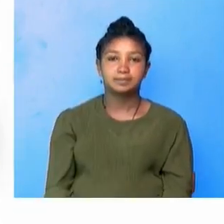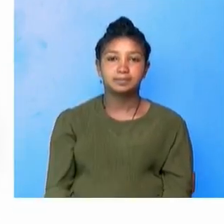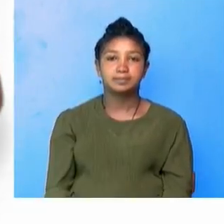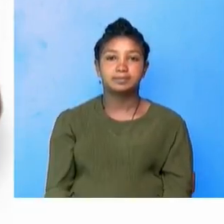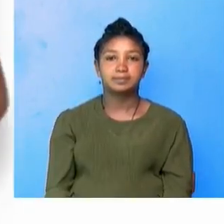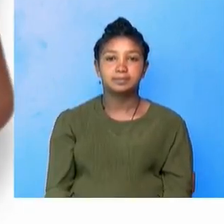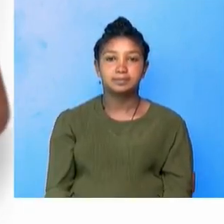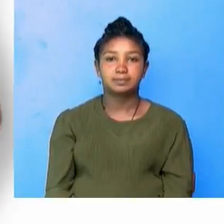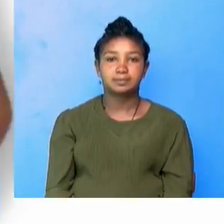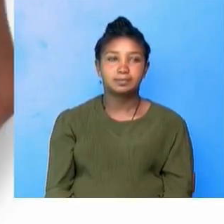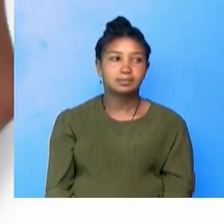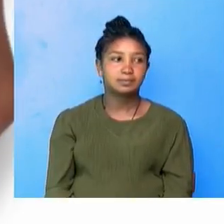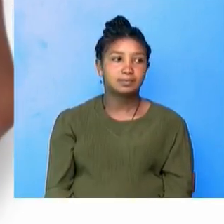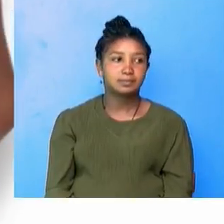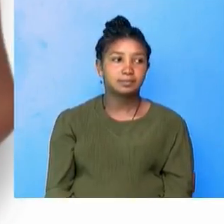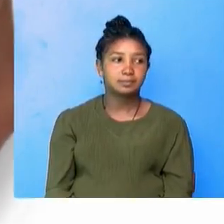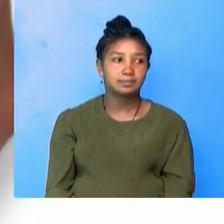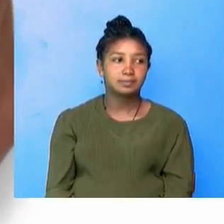feeble.